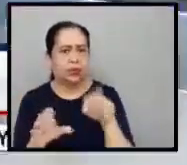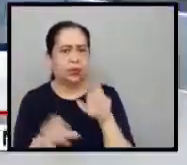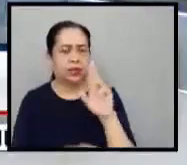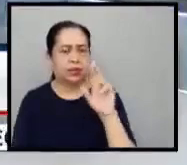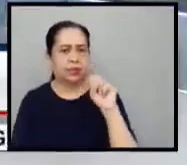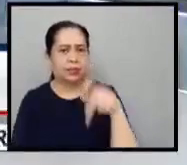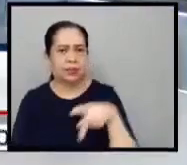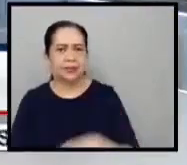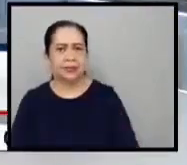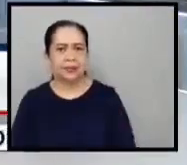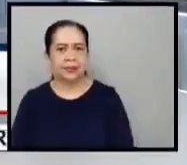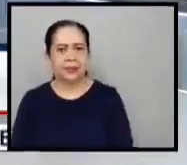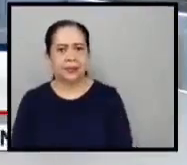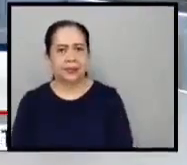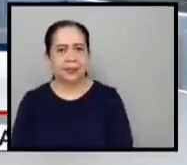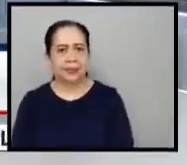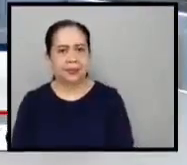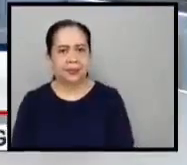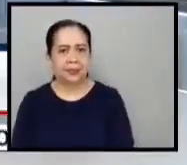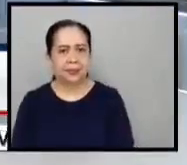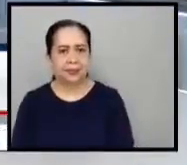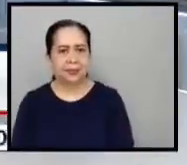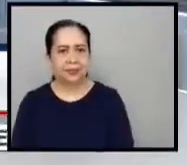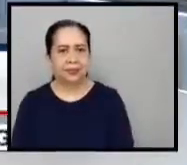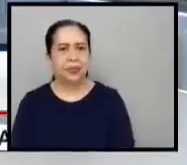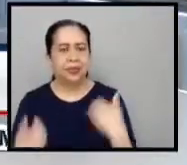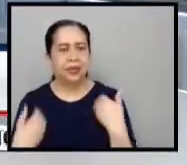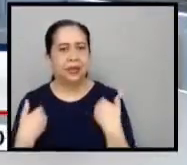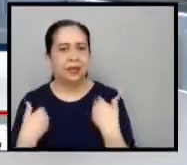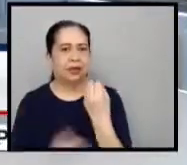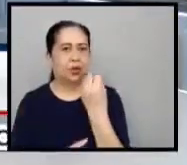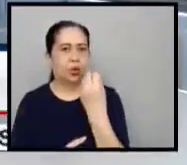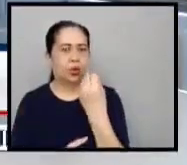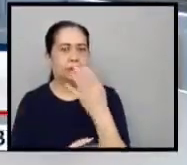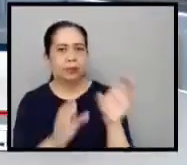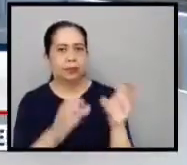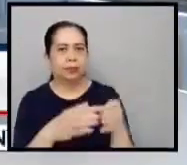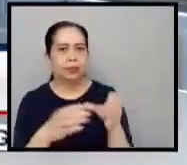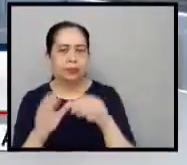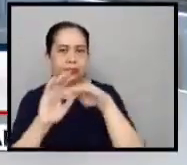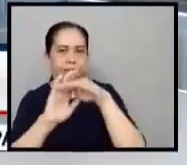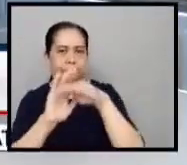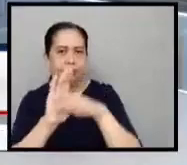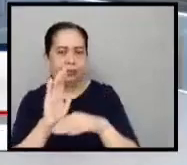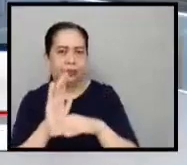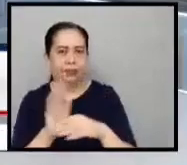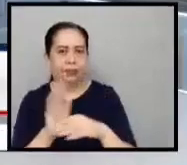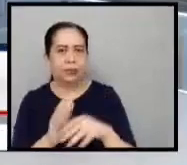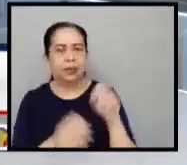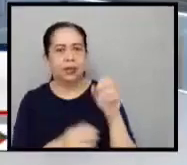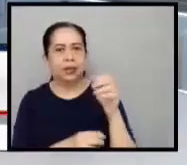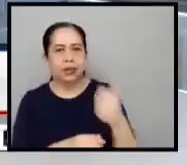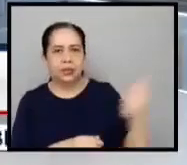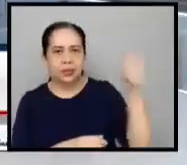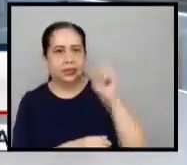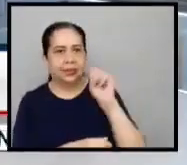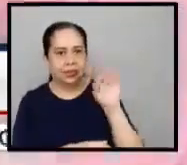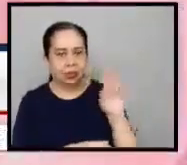interesado? So we have 12 categories po for this year. Ano po? We have senior choir and children's